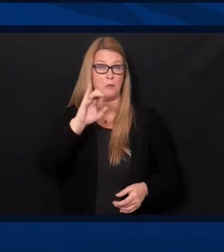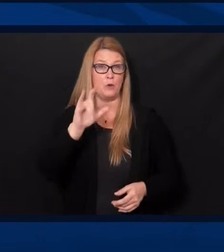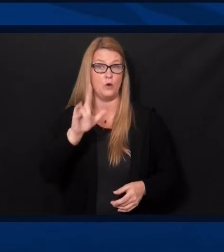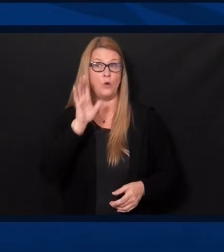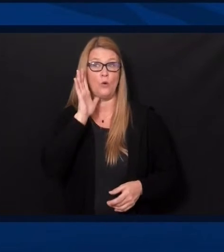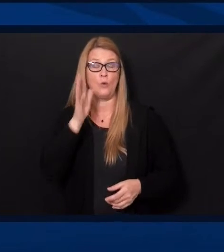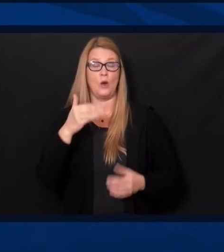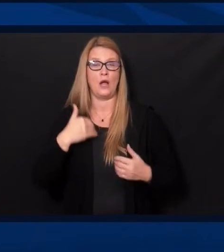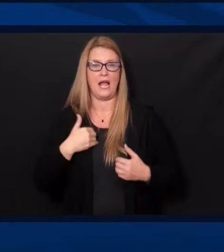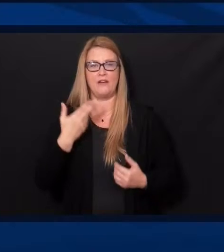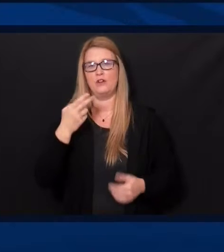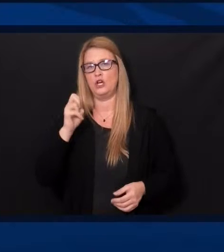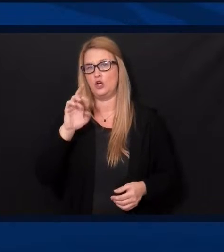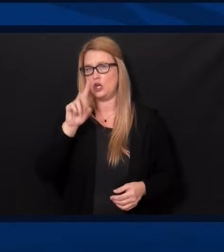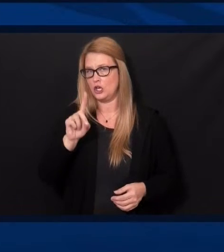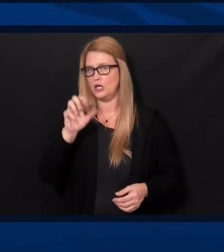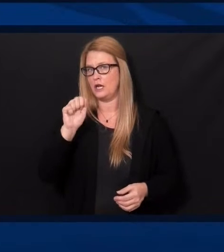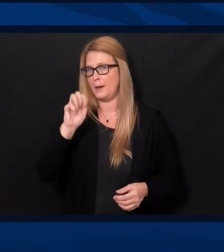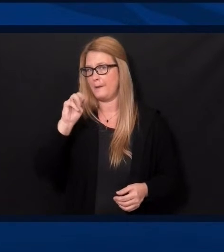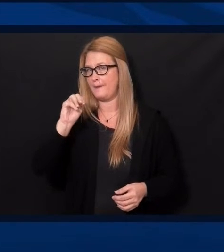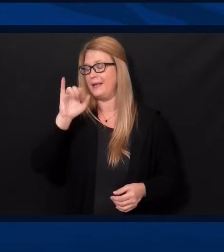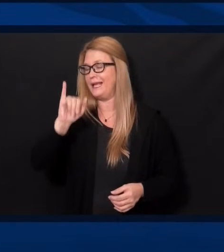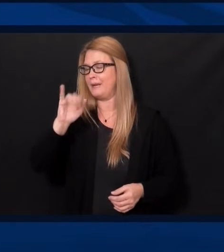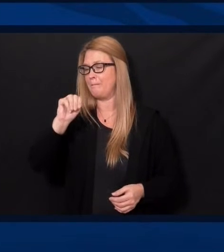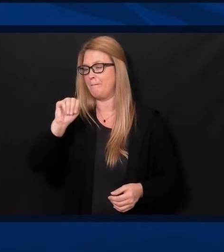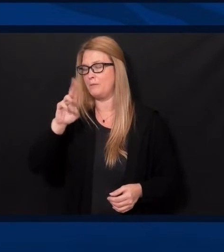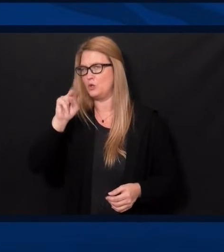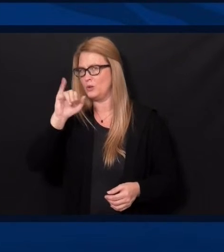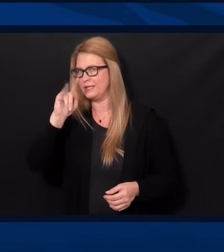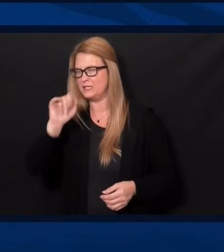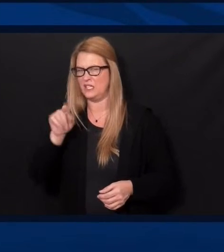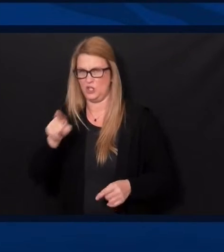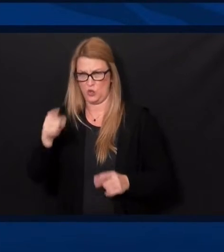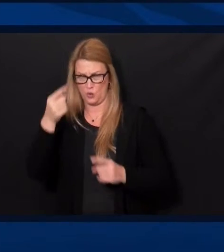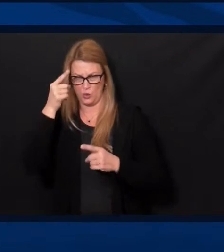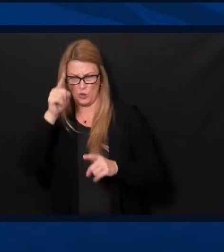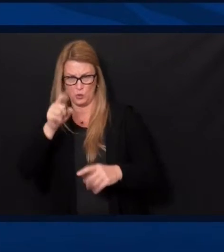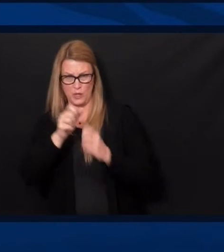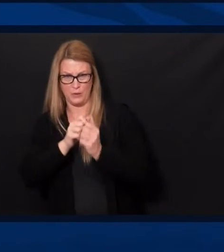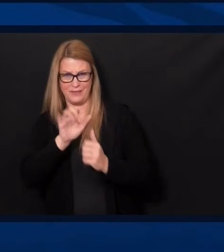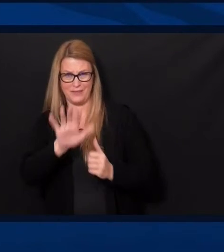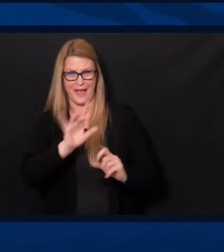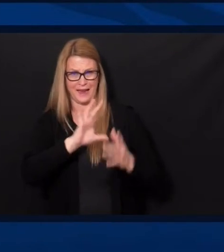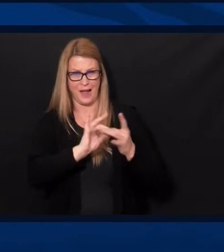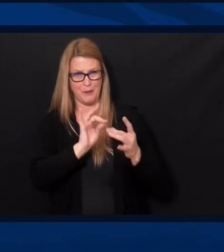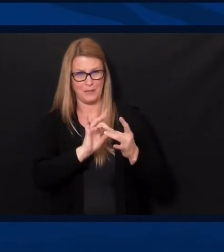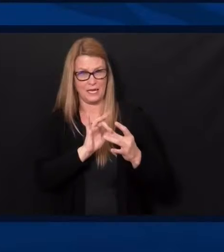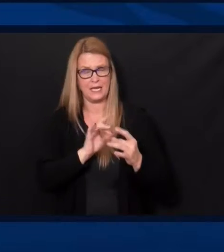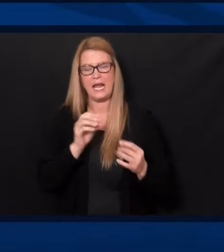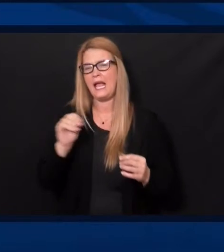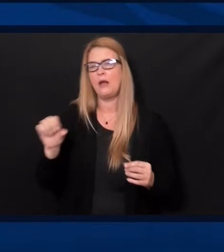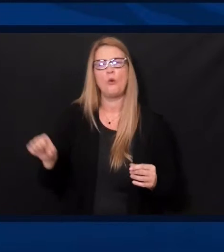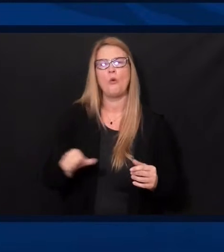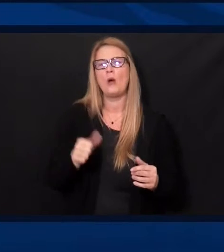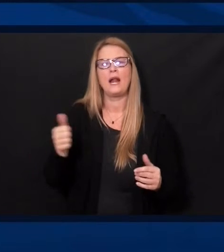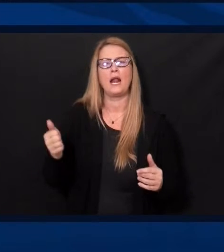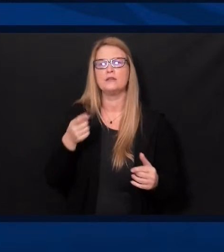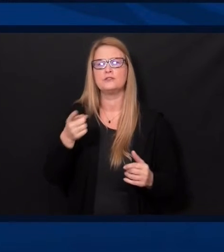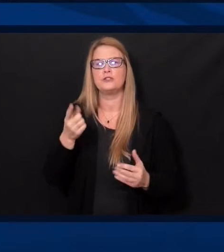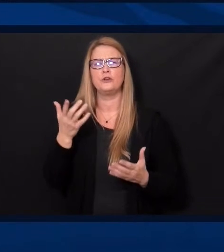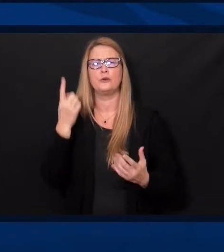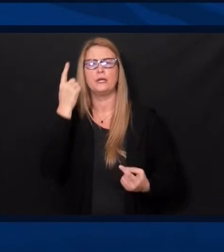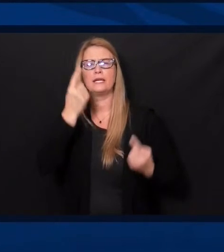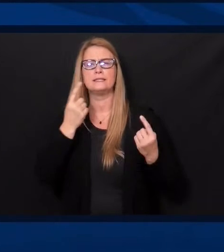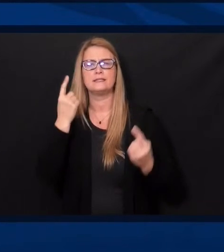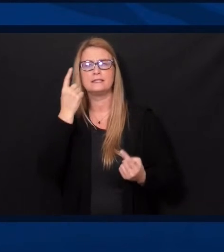herd immunity. I want to know if you agree with that assessment, and what sorts of things would you consider